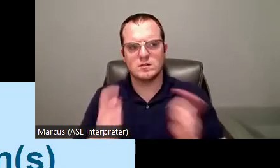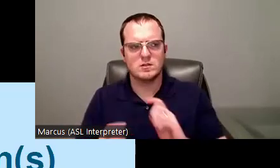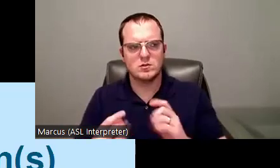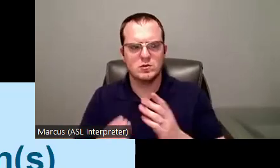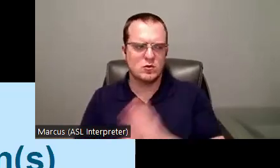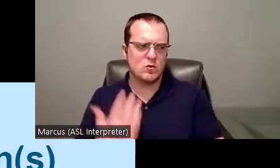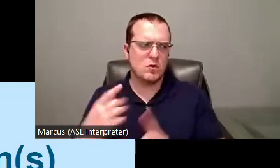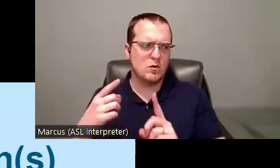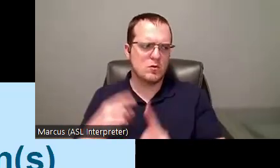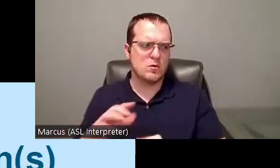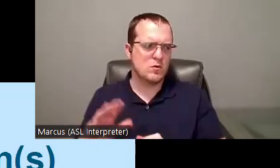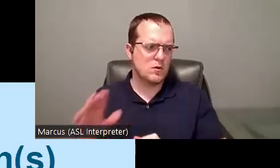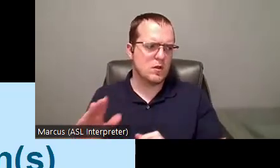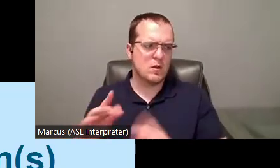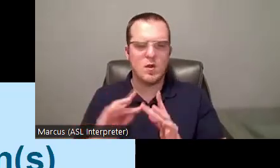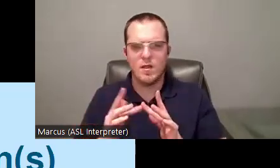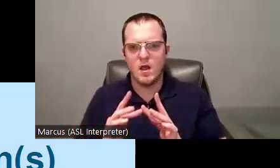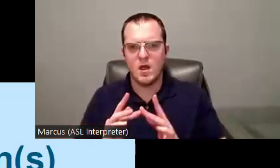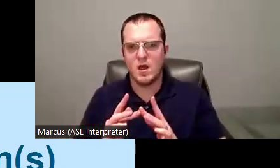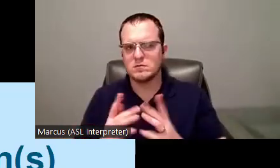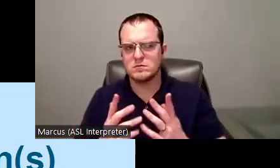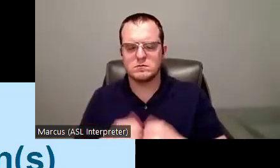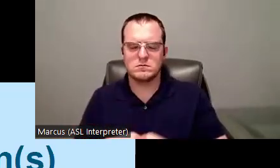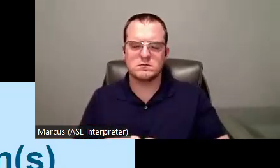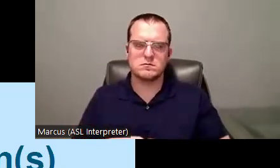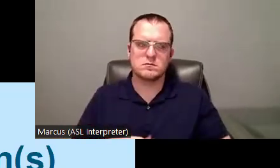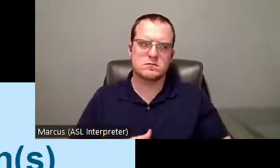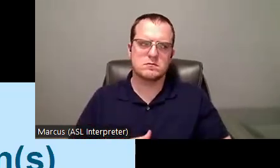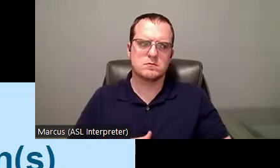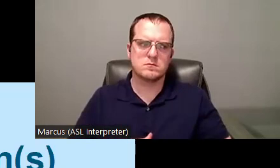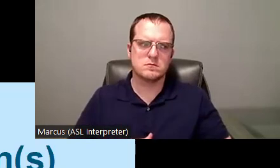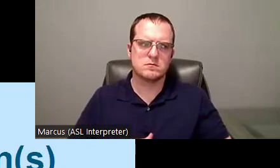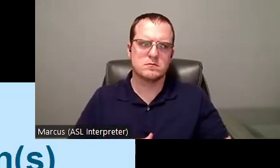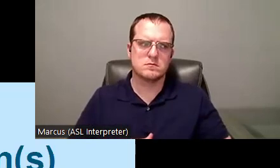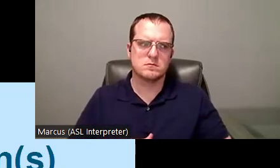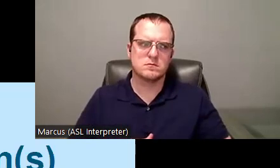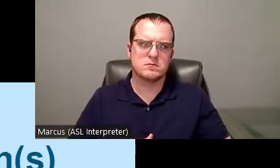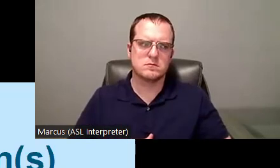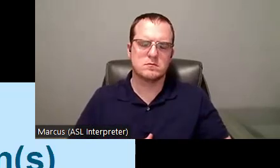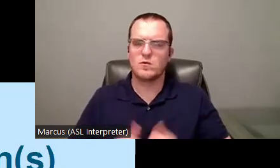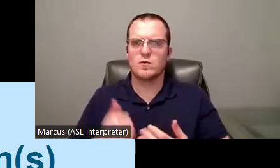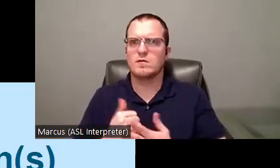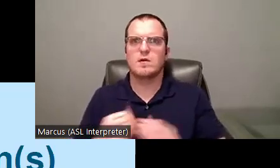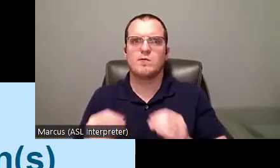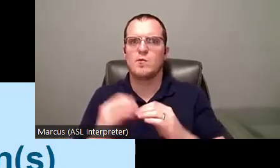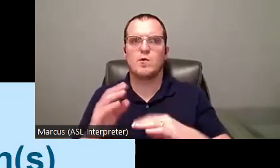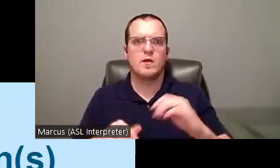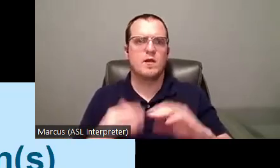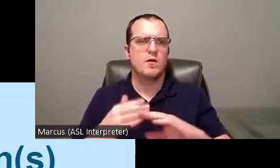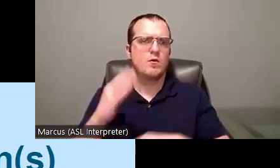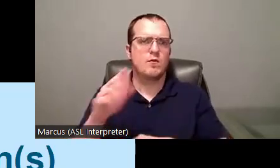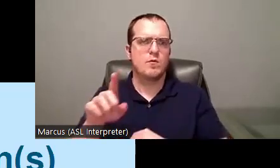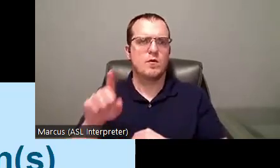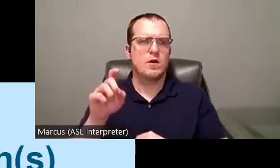their online presence. We have helped more than 100 City of Pittsburgh businesses since